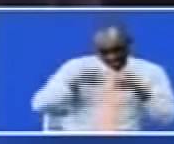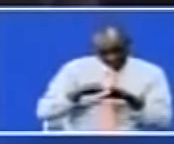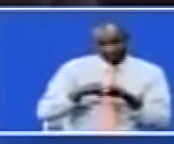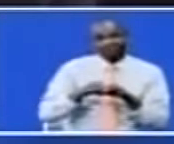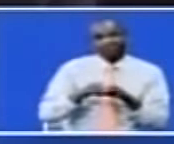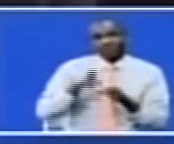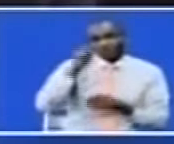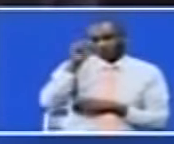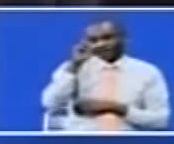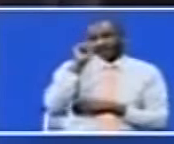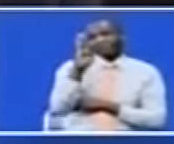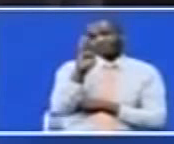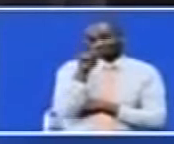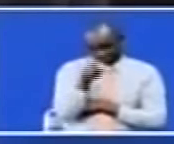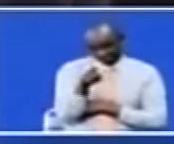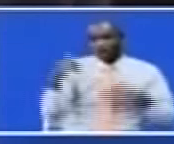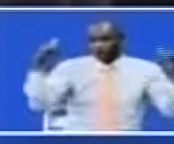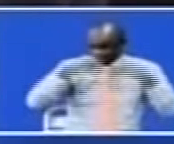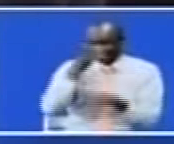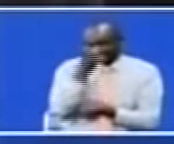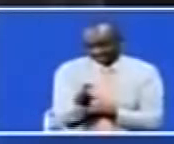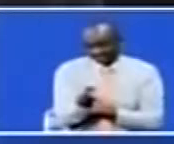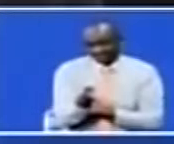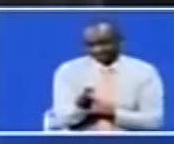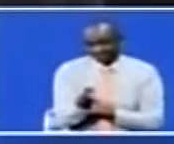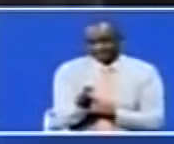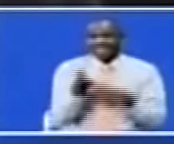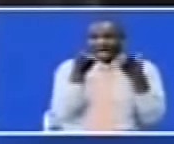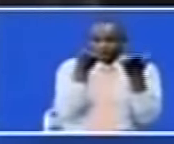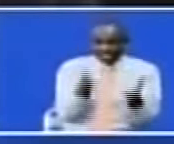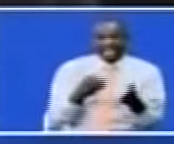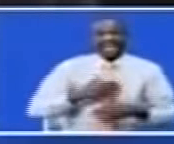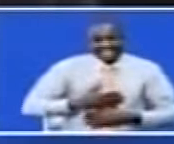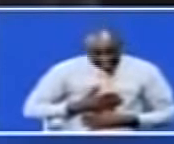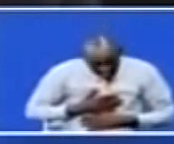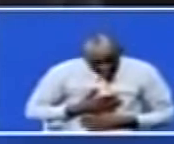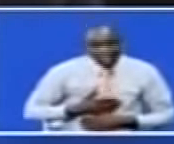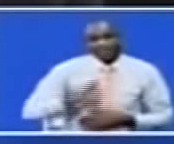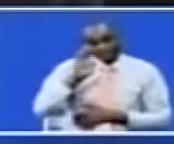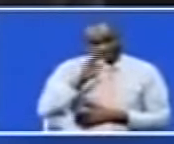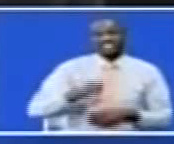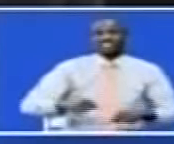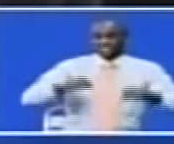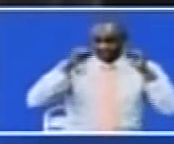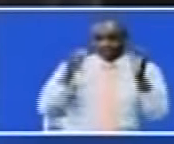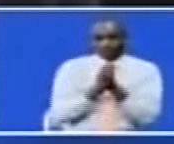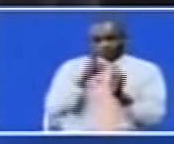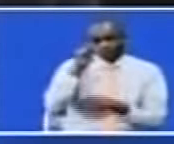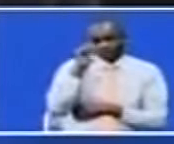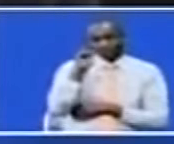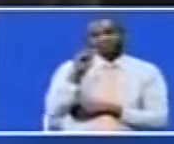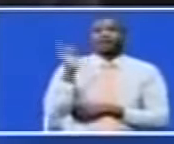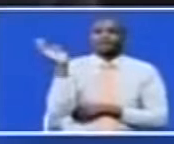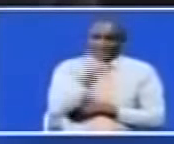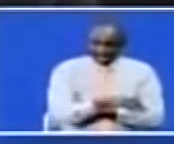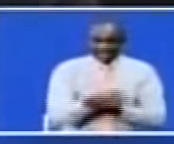North Rift Economic Bloc Investment Conference. Joining us here was His Excellency Jackson Mandago, the chairman of NOREB. Back to you